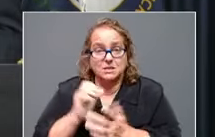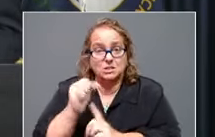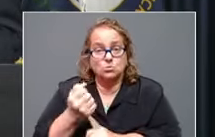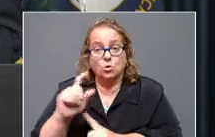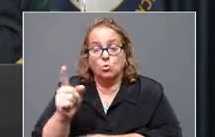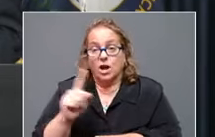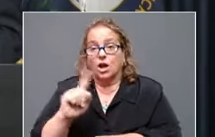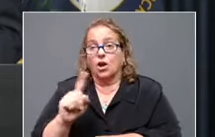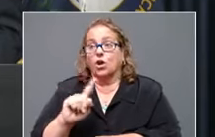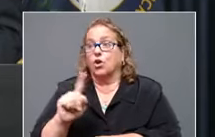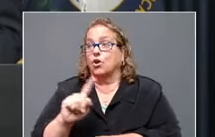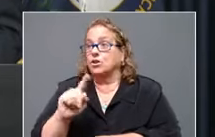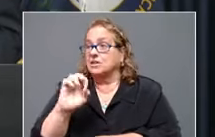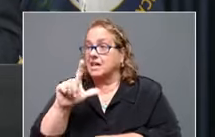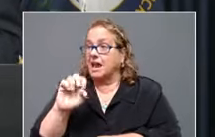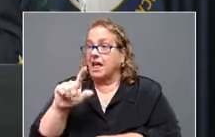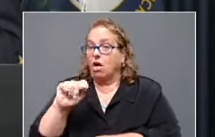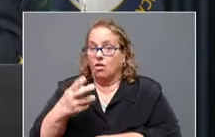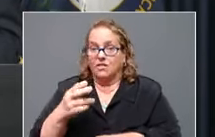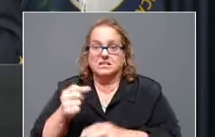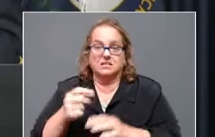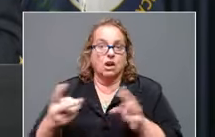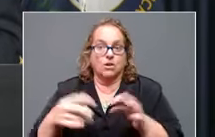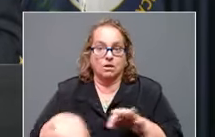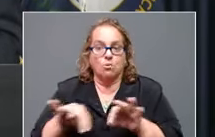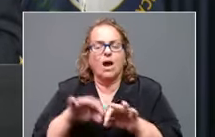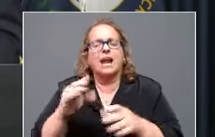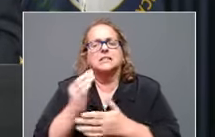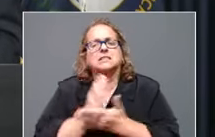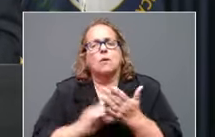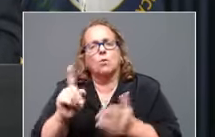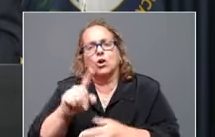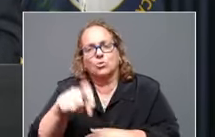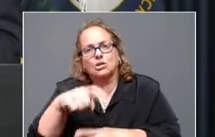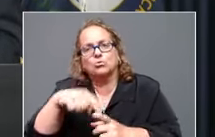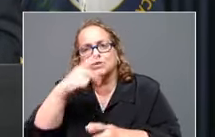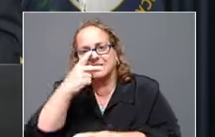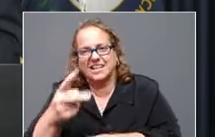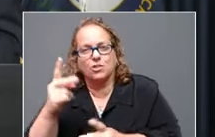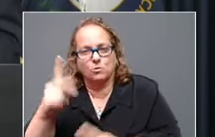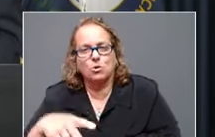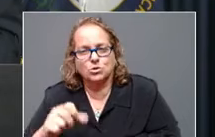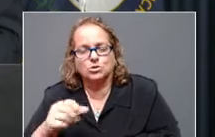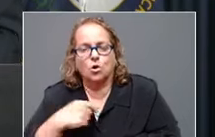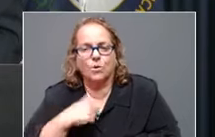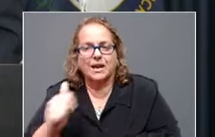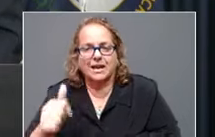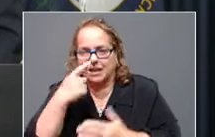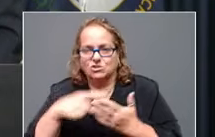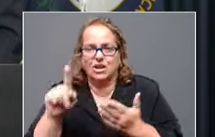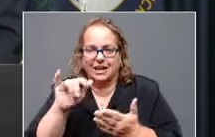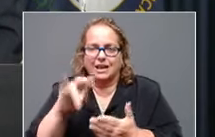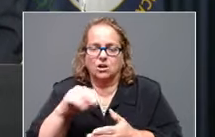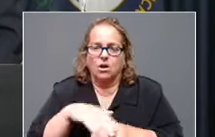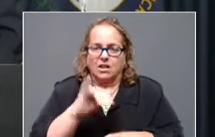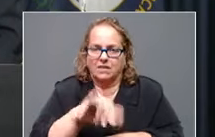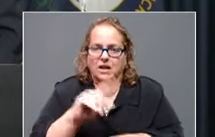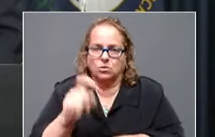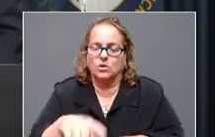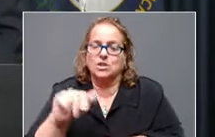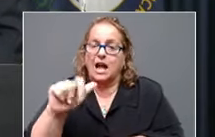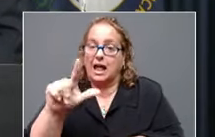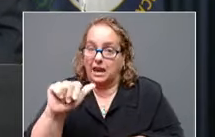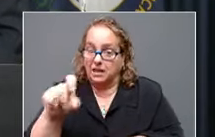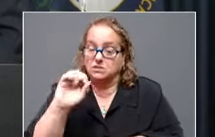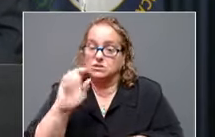for a specific period of time? Yes. And does this pave the way for a statewide mask mandate, since all of the things that you just said do